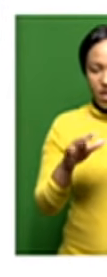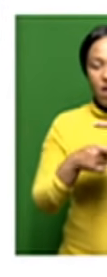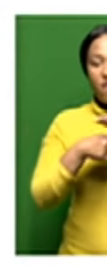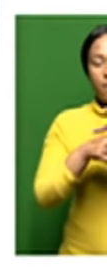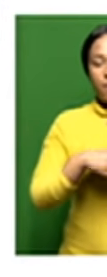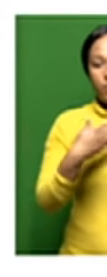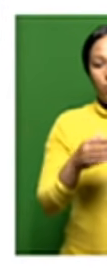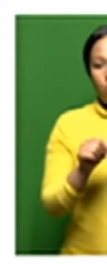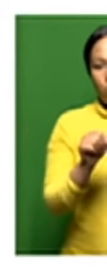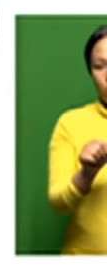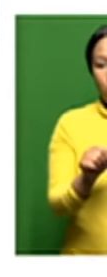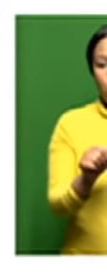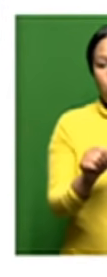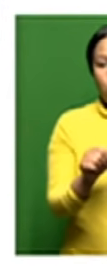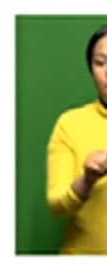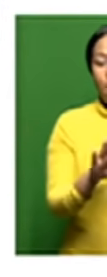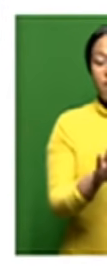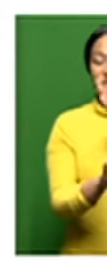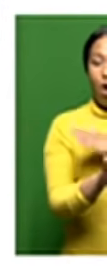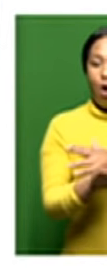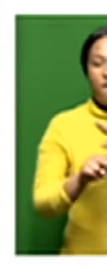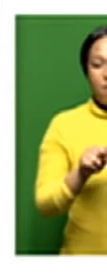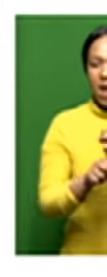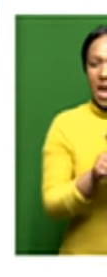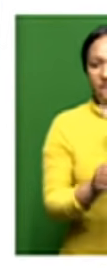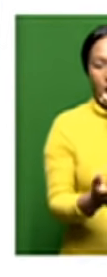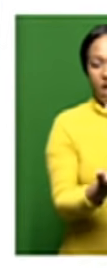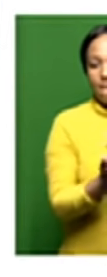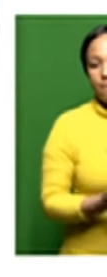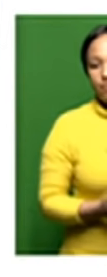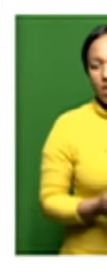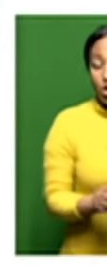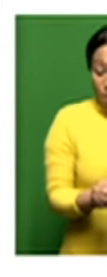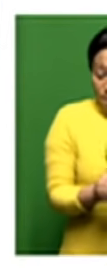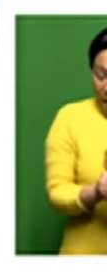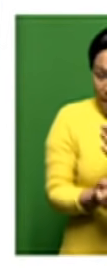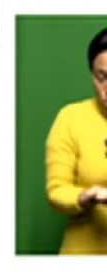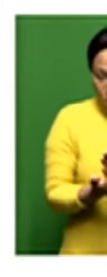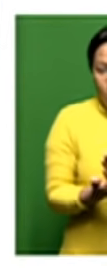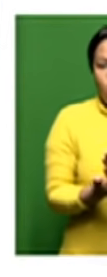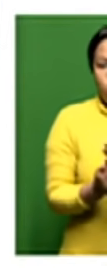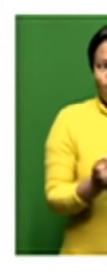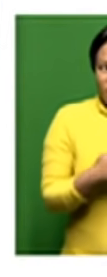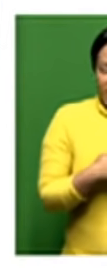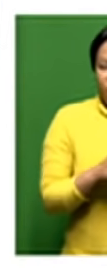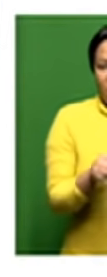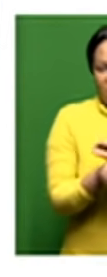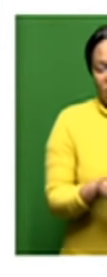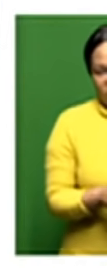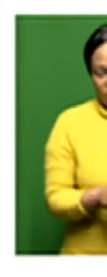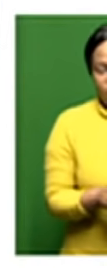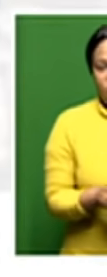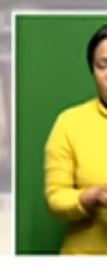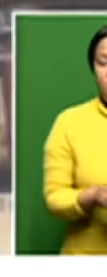manufacturing processes didn't exist prior to February. So to ensure that we covered all of the cans for the